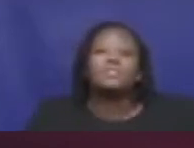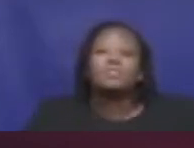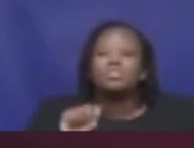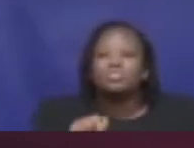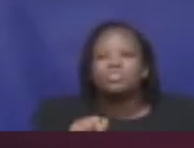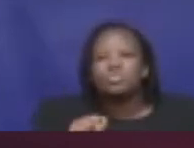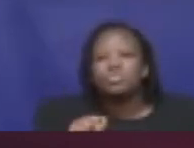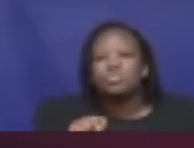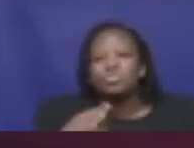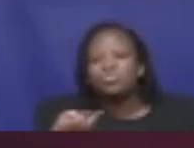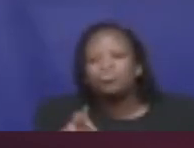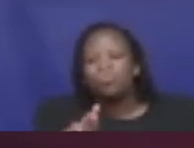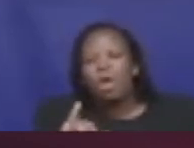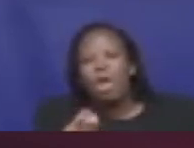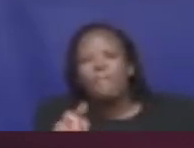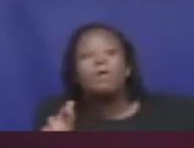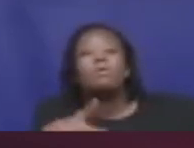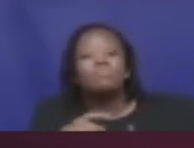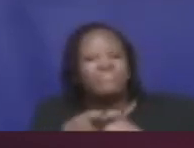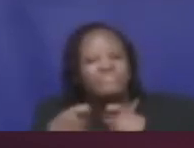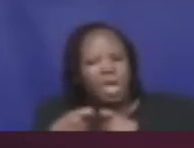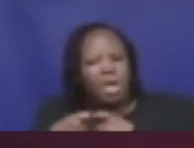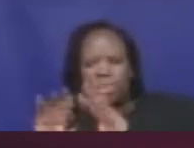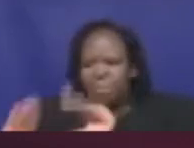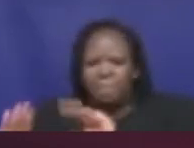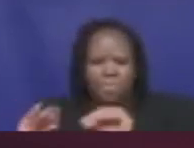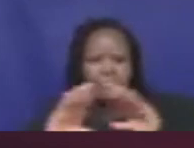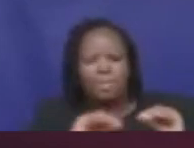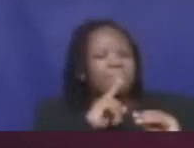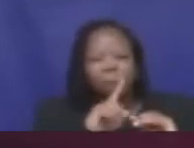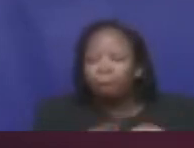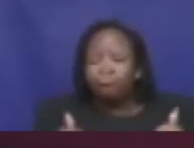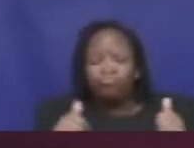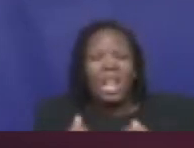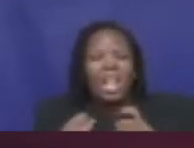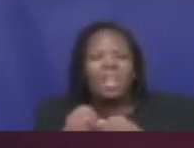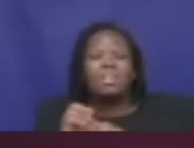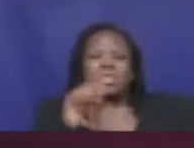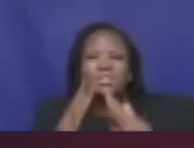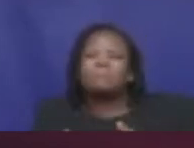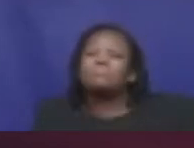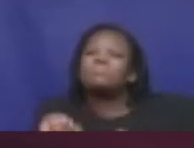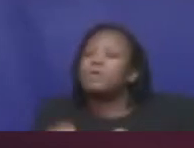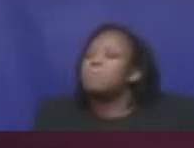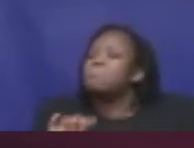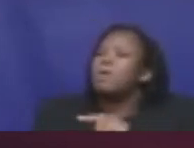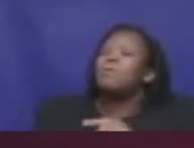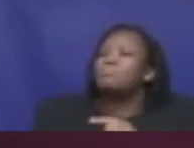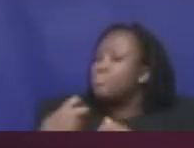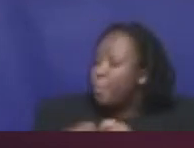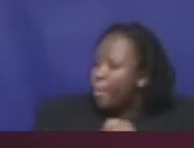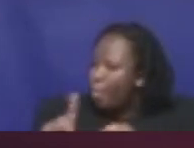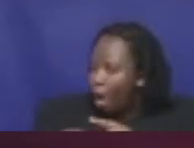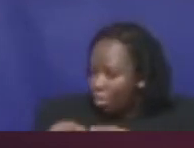spent the next 5 years fighting fires, but a great leader excels at identifying and addressing the root causes